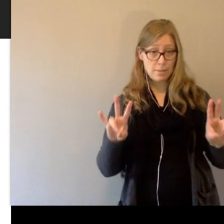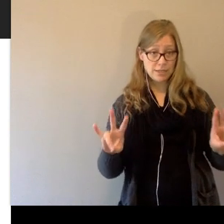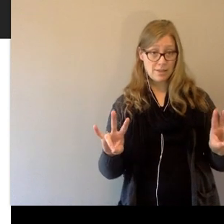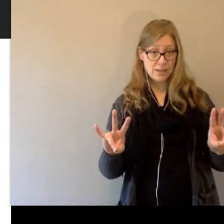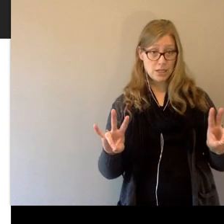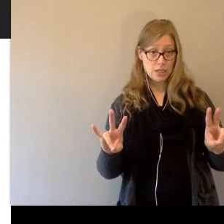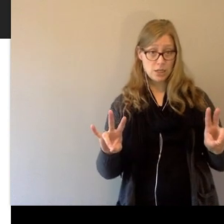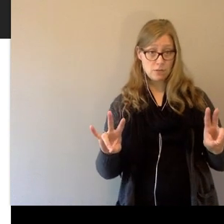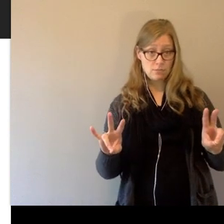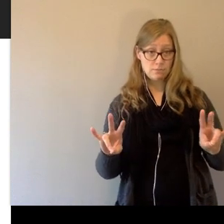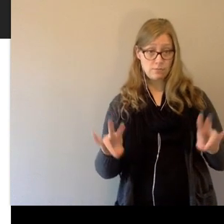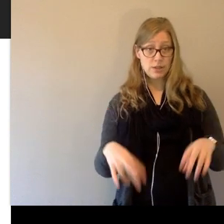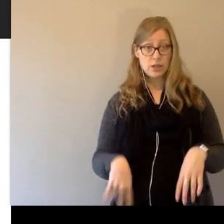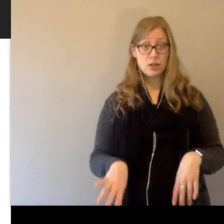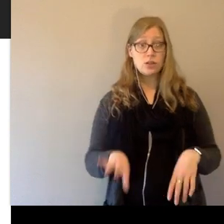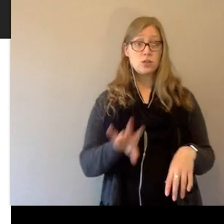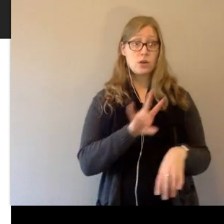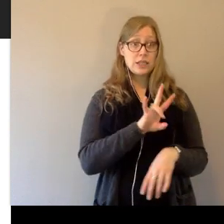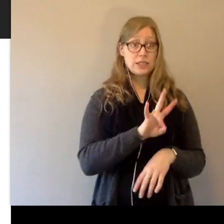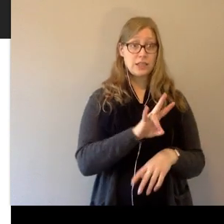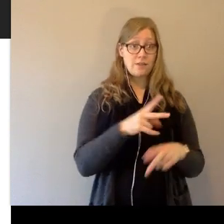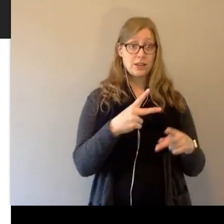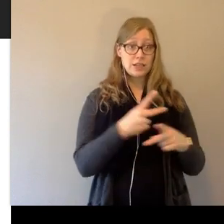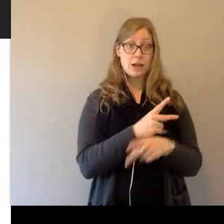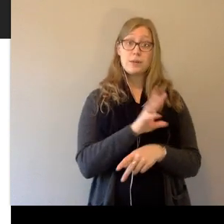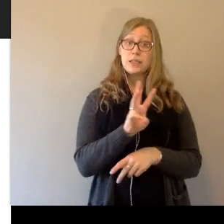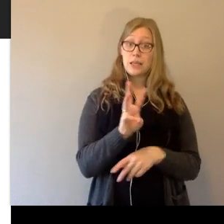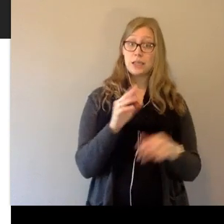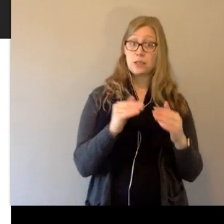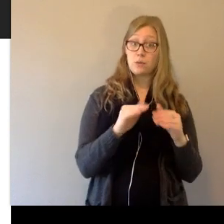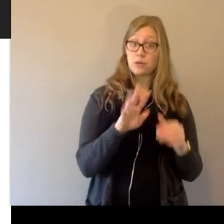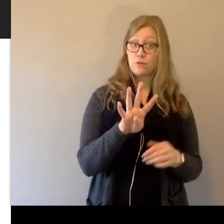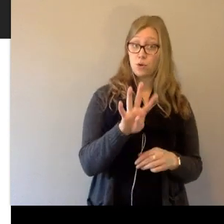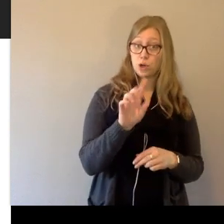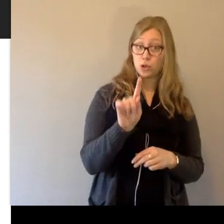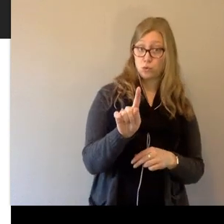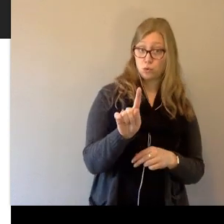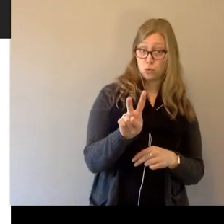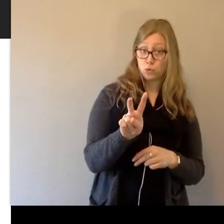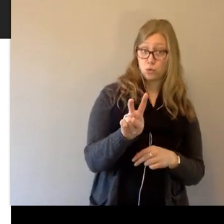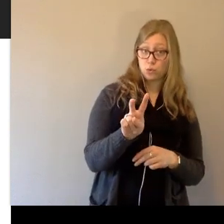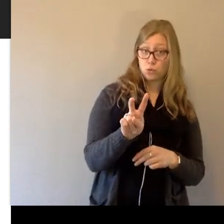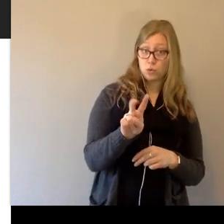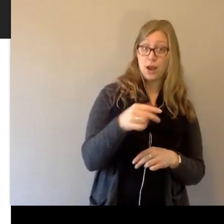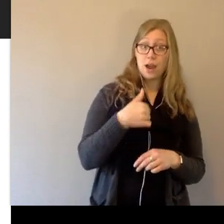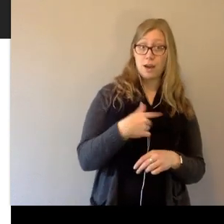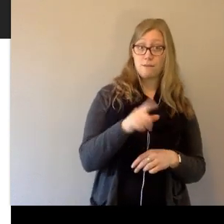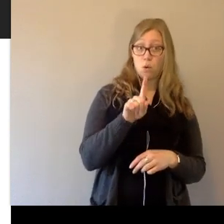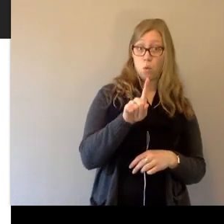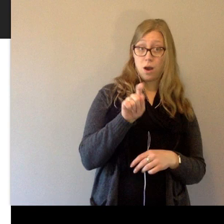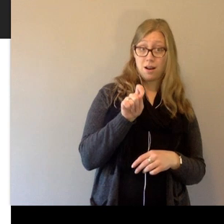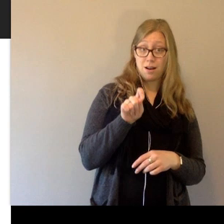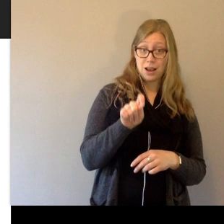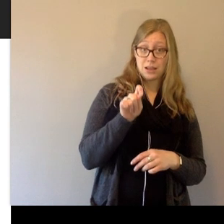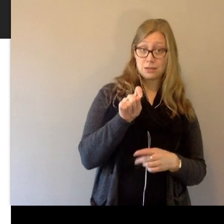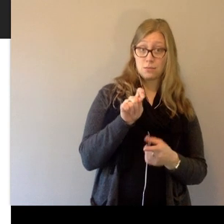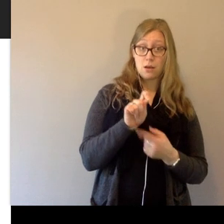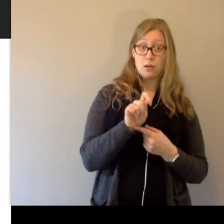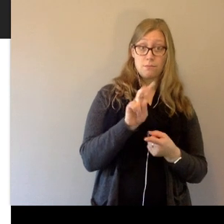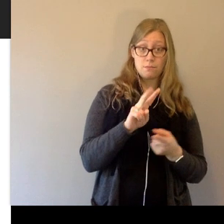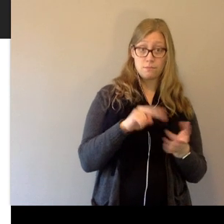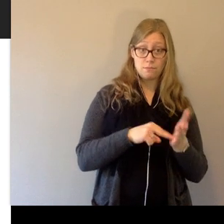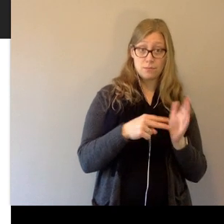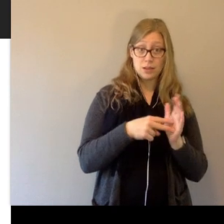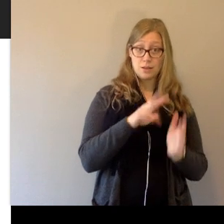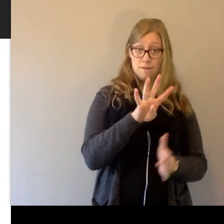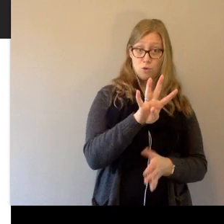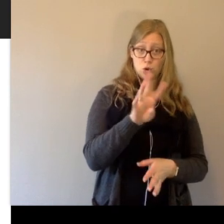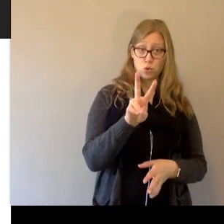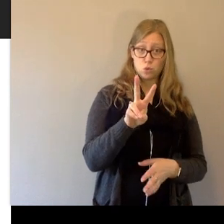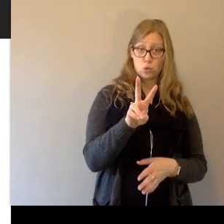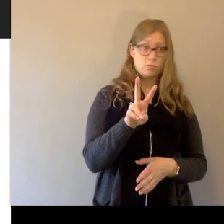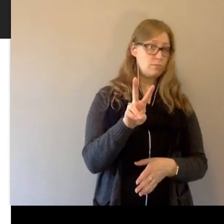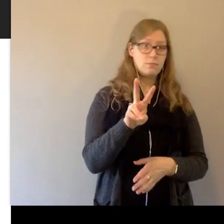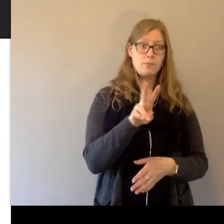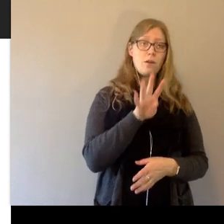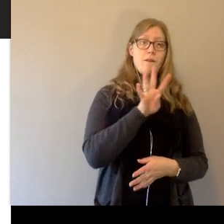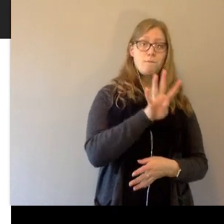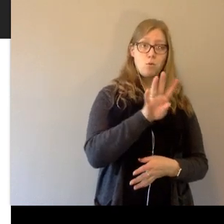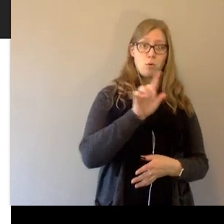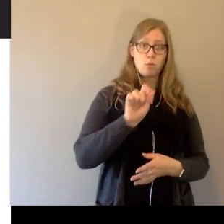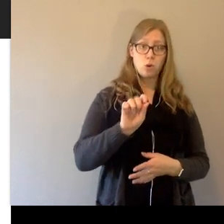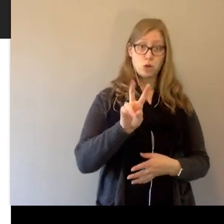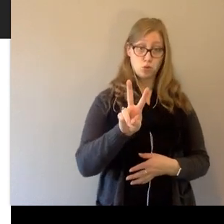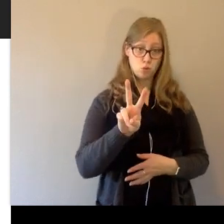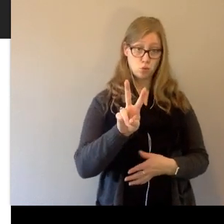7. So 7 times 6 is 42. There's one decimal place, so it's going to be 4.2. And we're